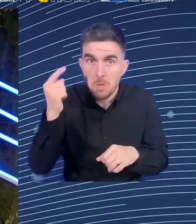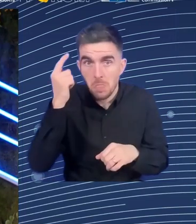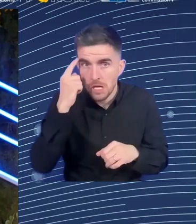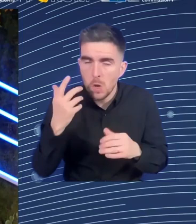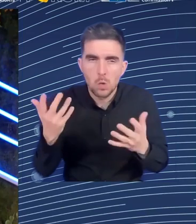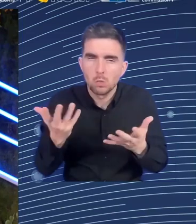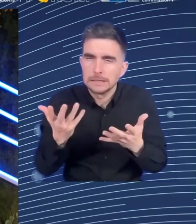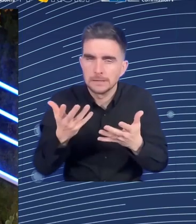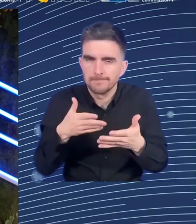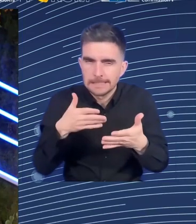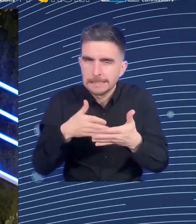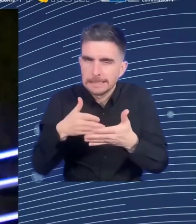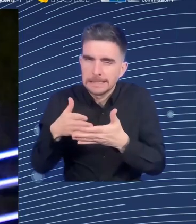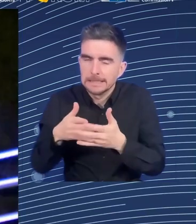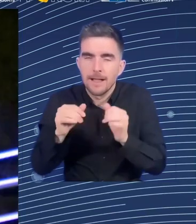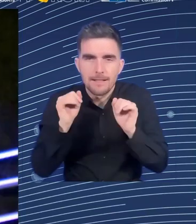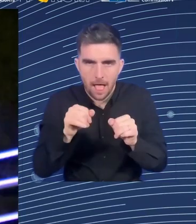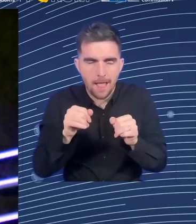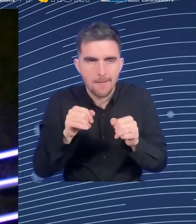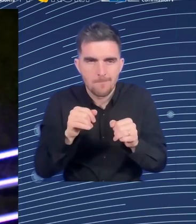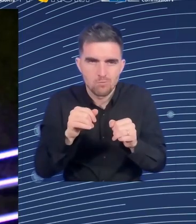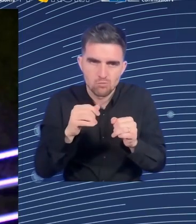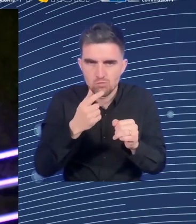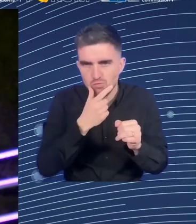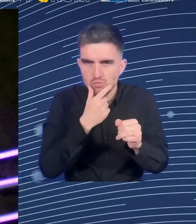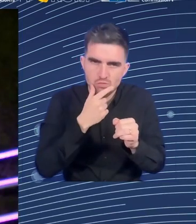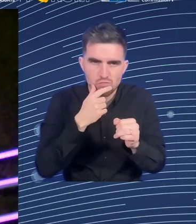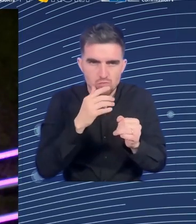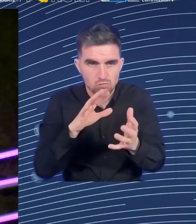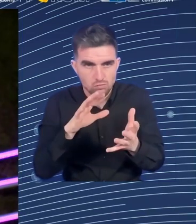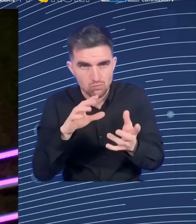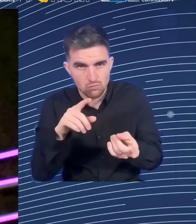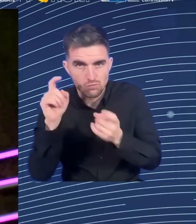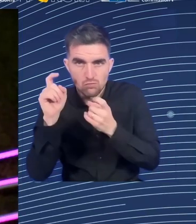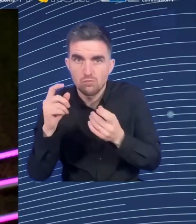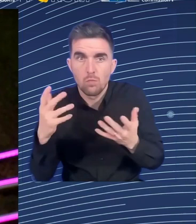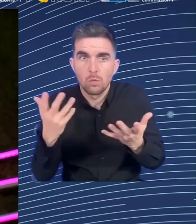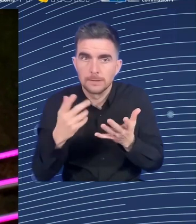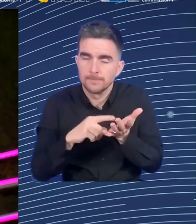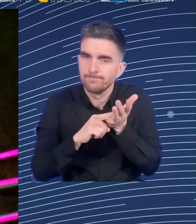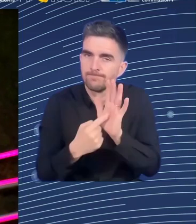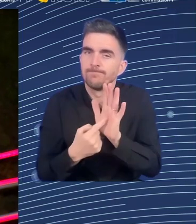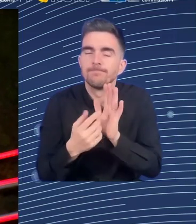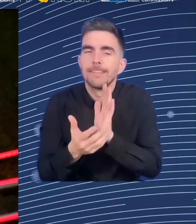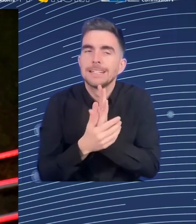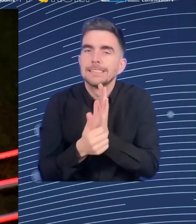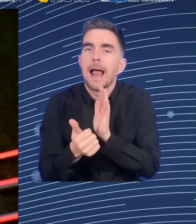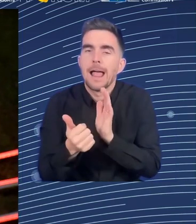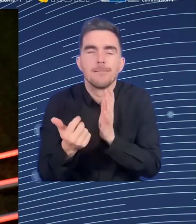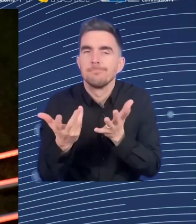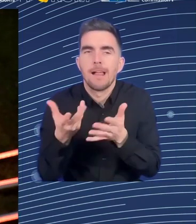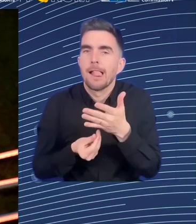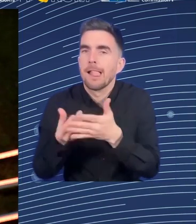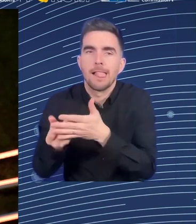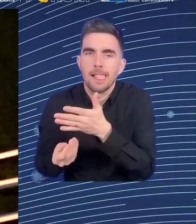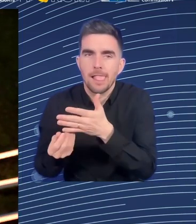other reasons? Thank you for the question. I think my direct answer to you would be yes, and this is because the small